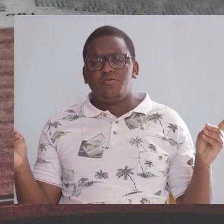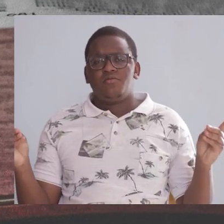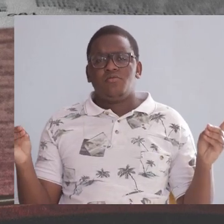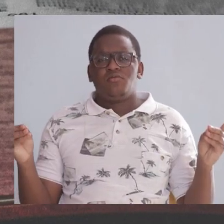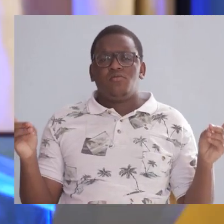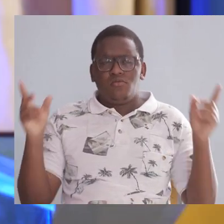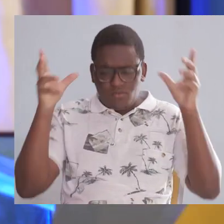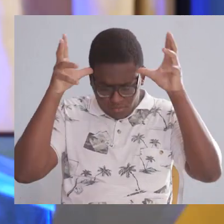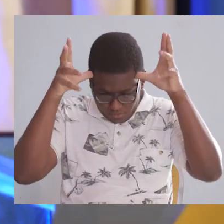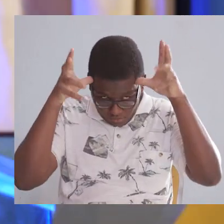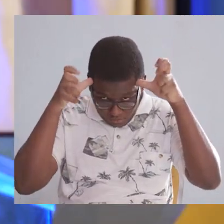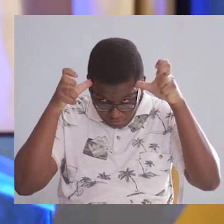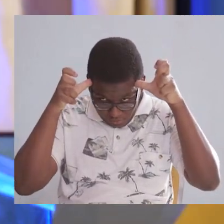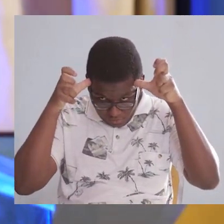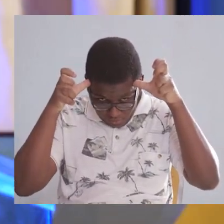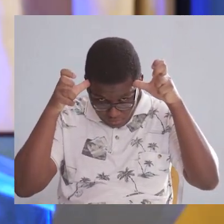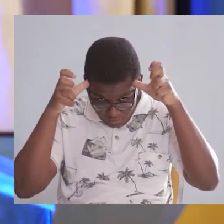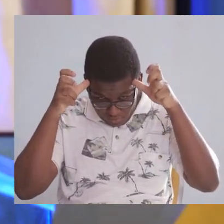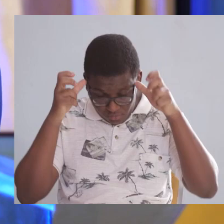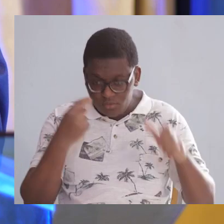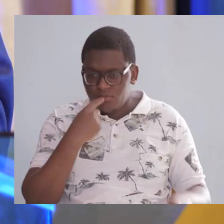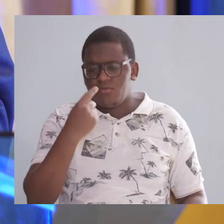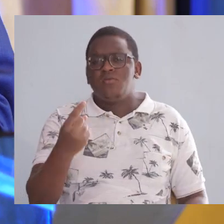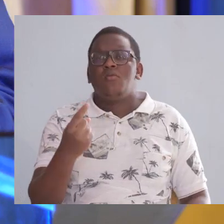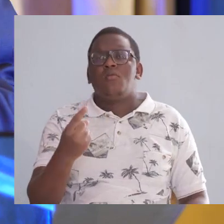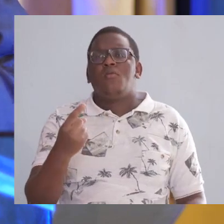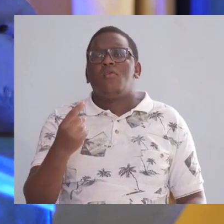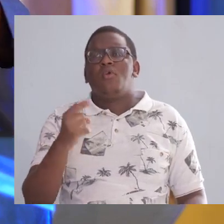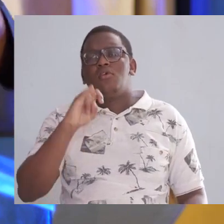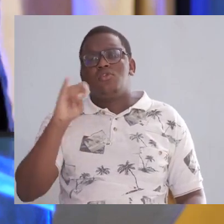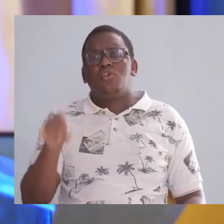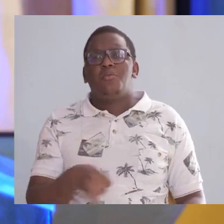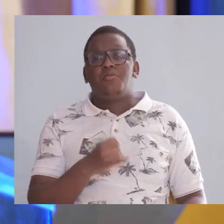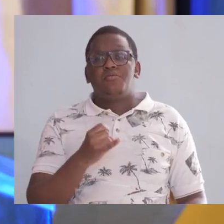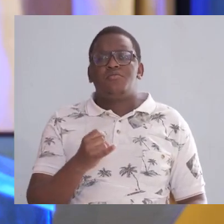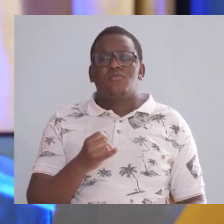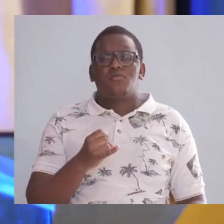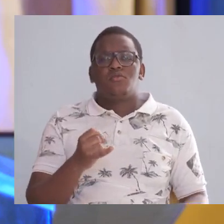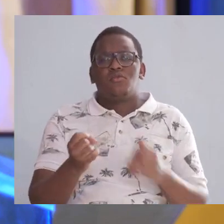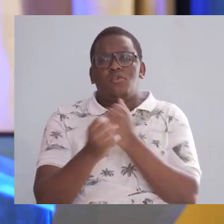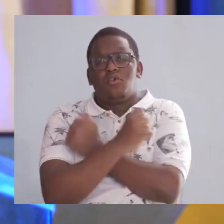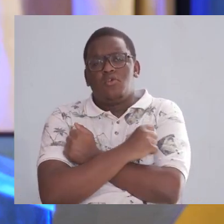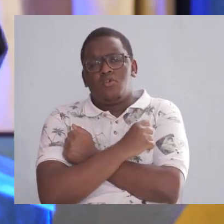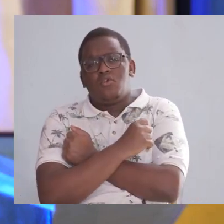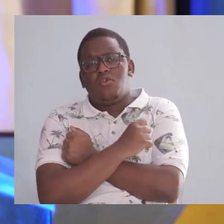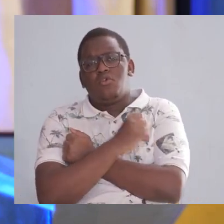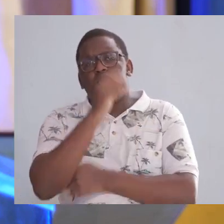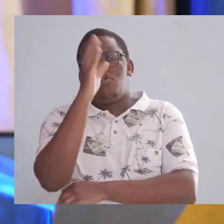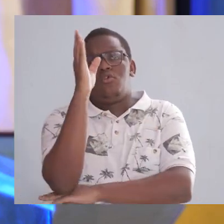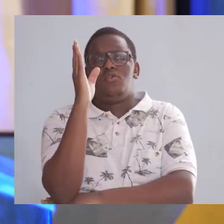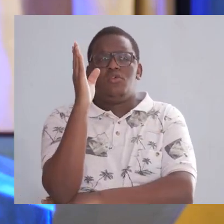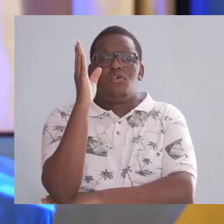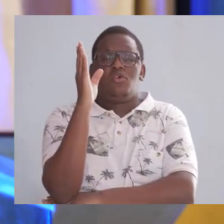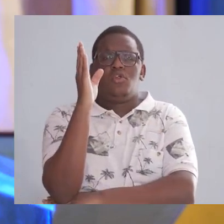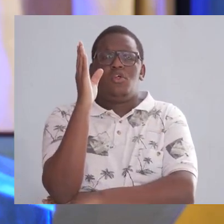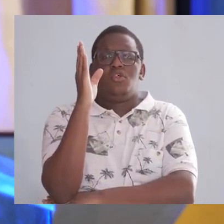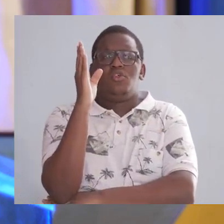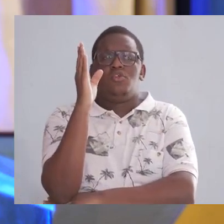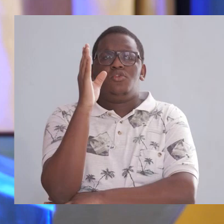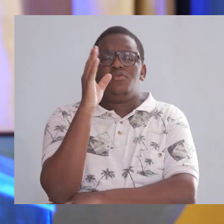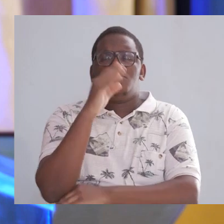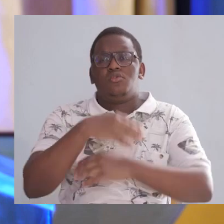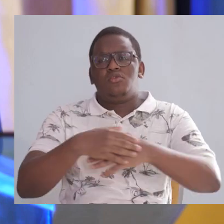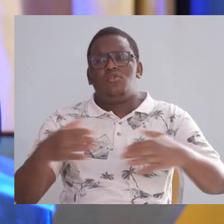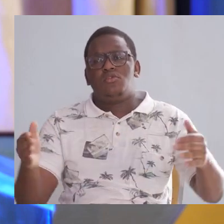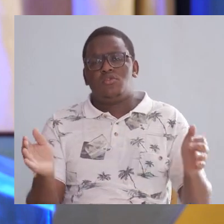Satan accused Job of only loving God because of his hedge of protection around him,